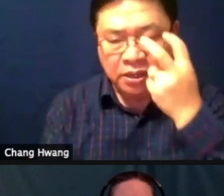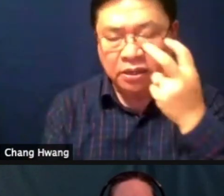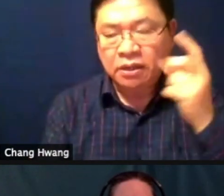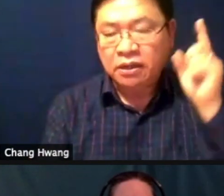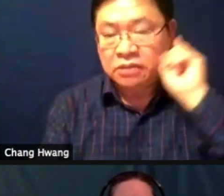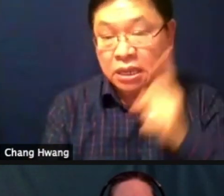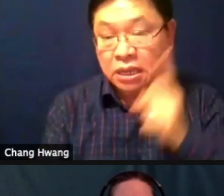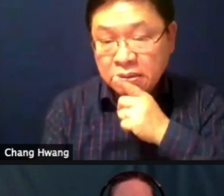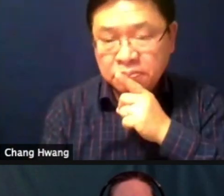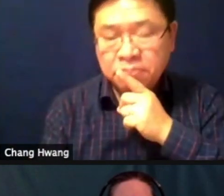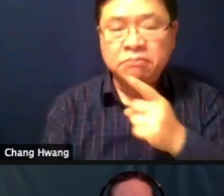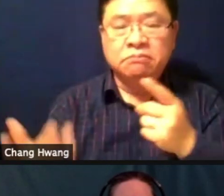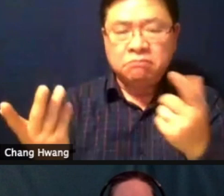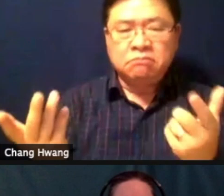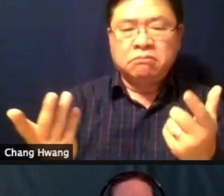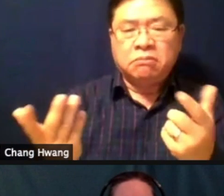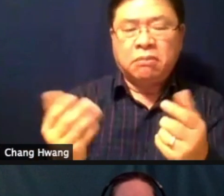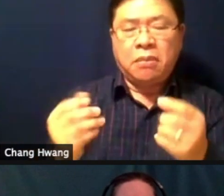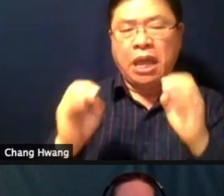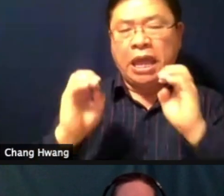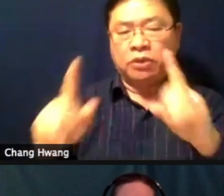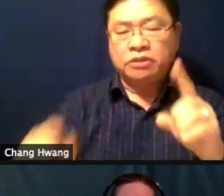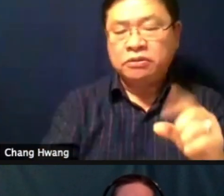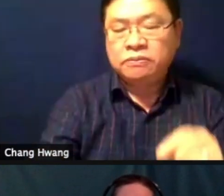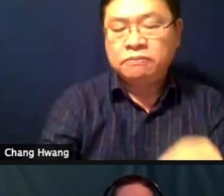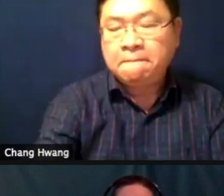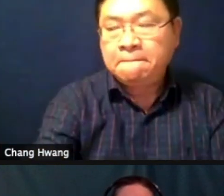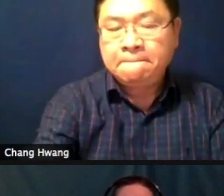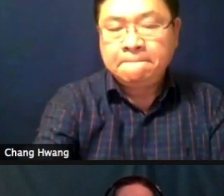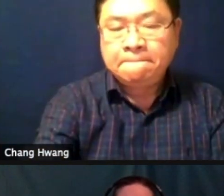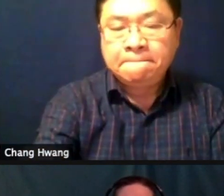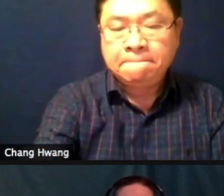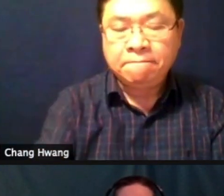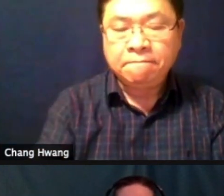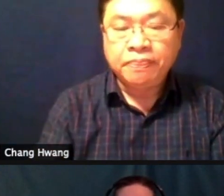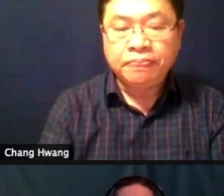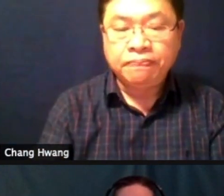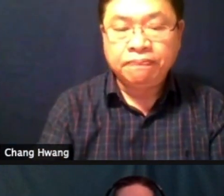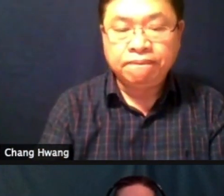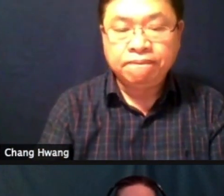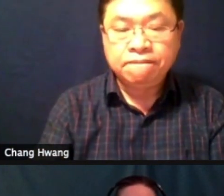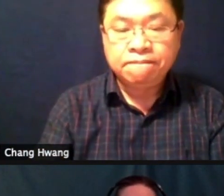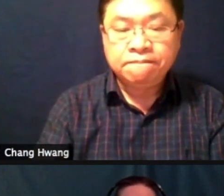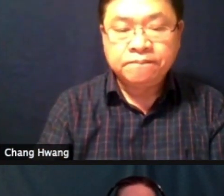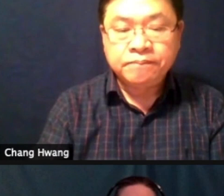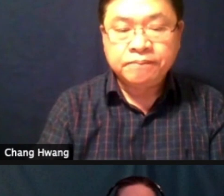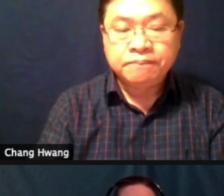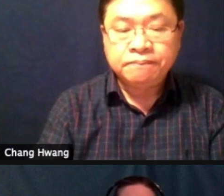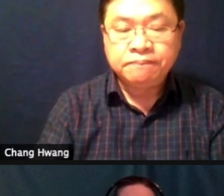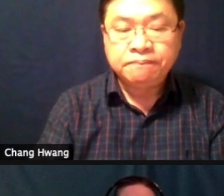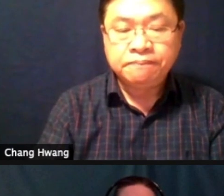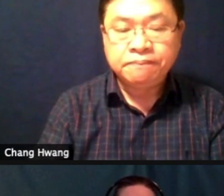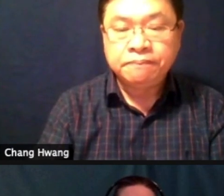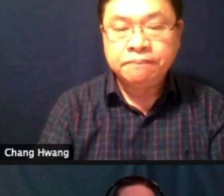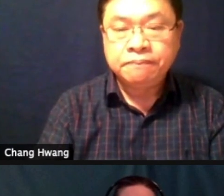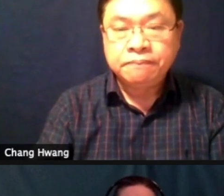a special place in Korean history. So she is considered the mother of special education